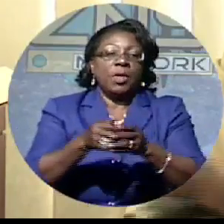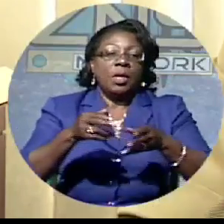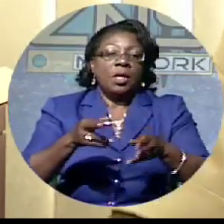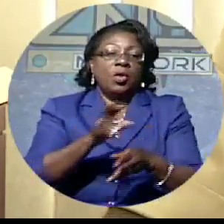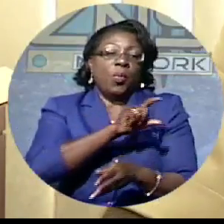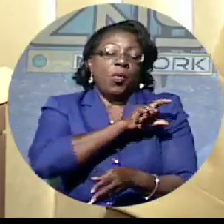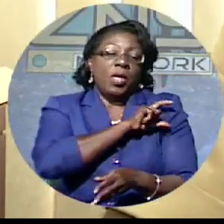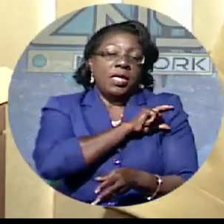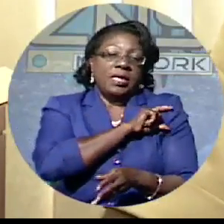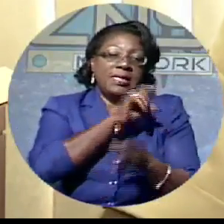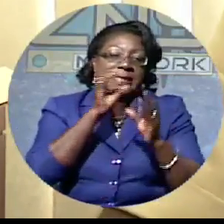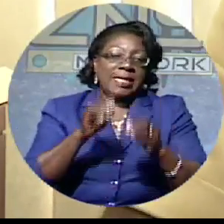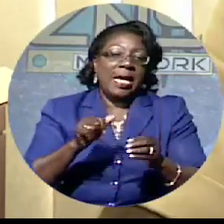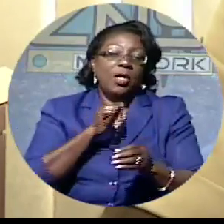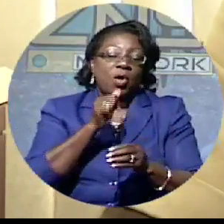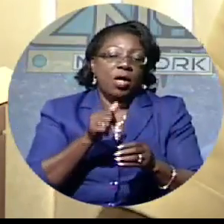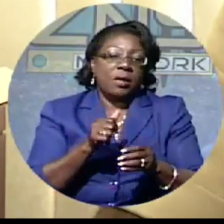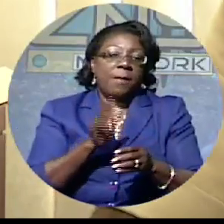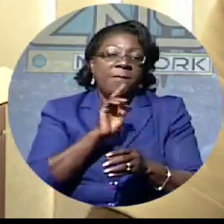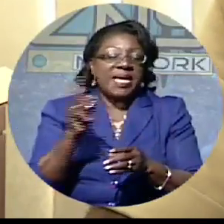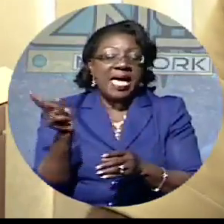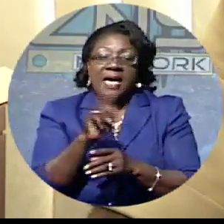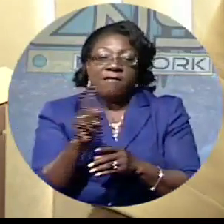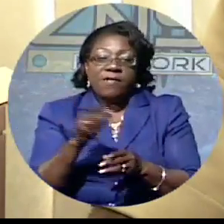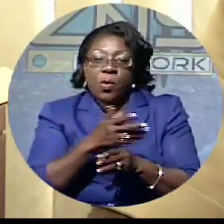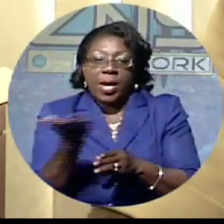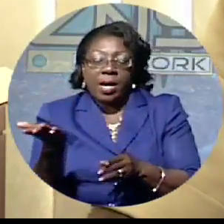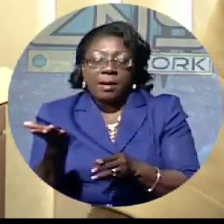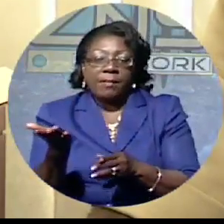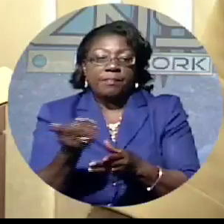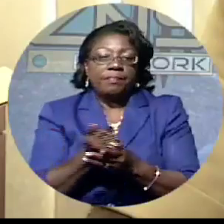Bahamas Police Force cannot police every parking lot.